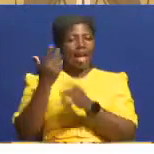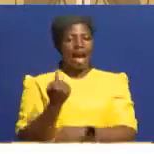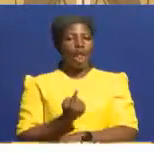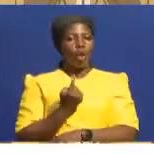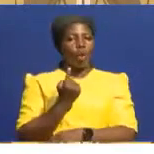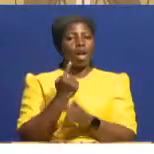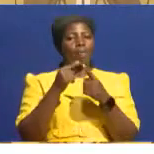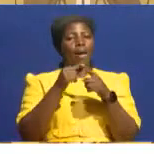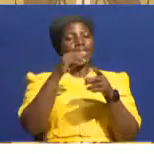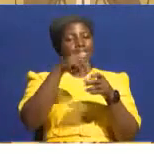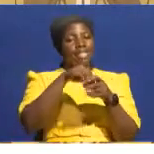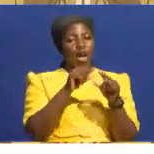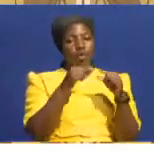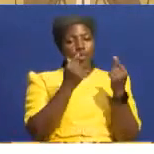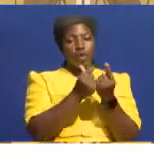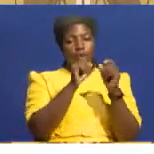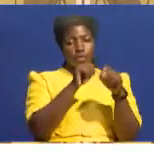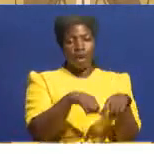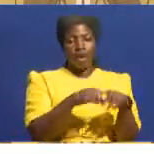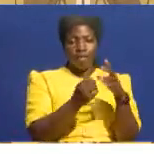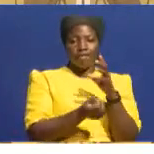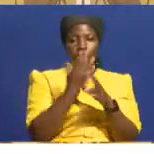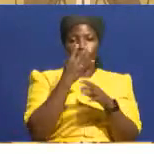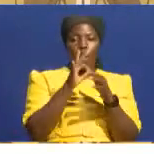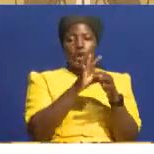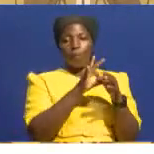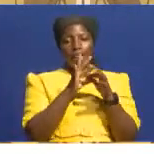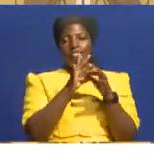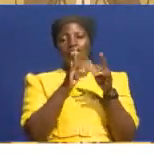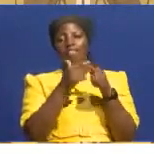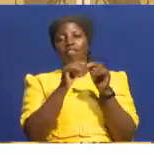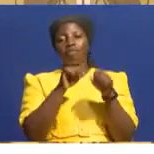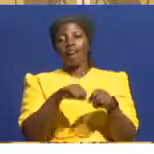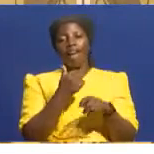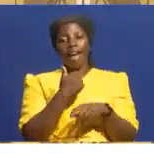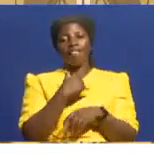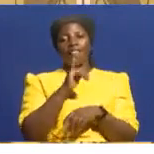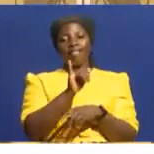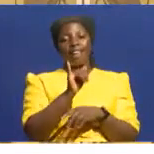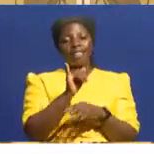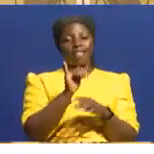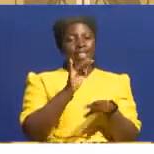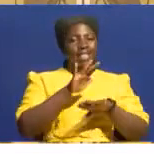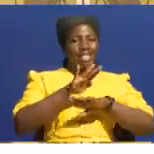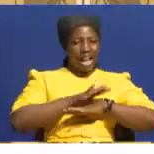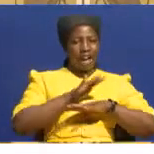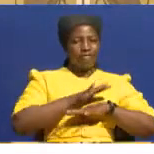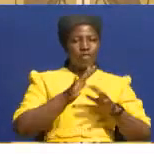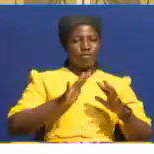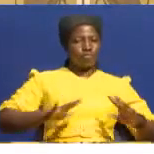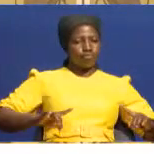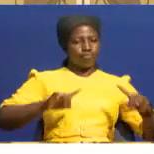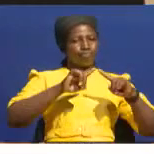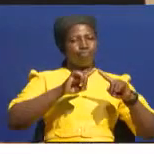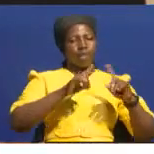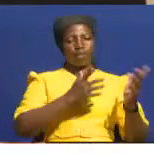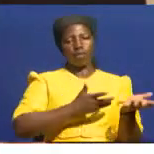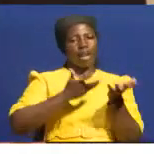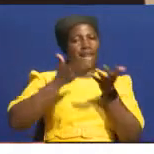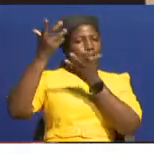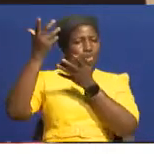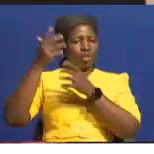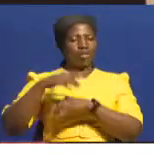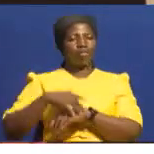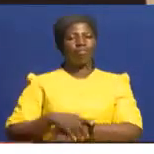you can come together, form a cooperative, and you'll be able to have the appropriate volume to do the export that you need.